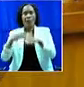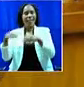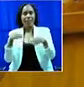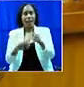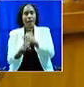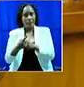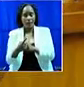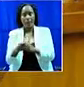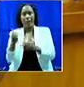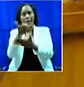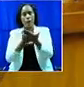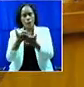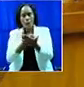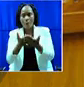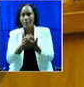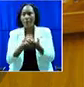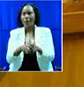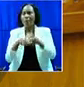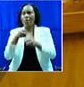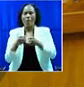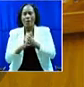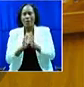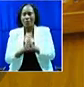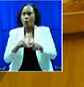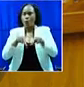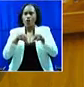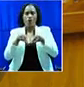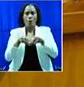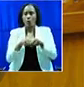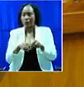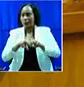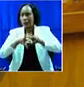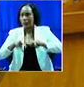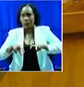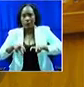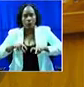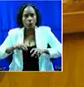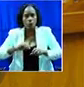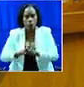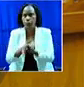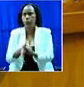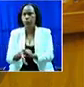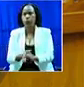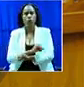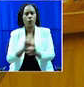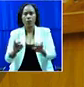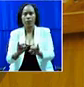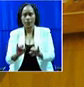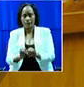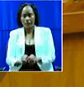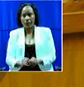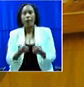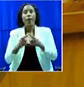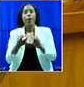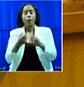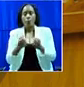an uncontrolled surge would have been far worse. Due to the dedication and